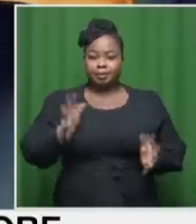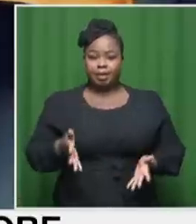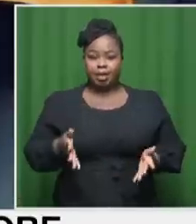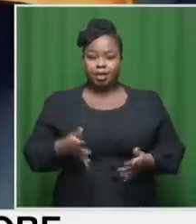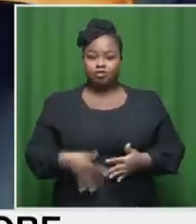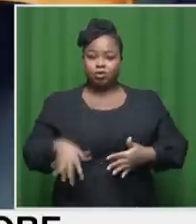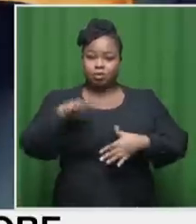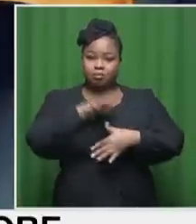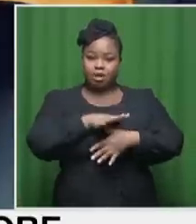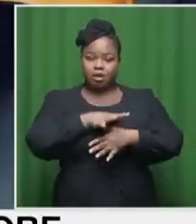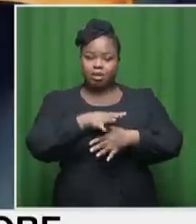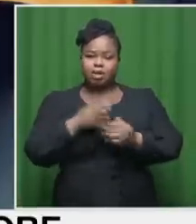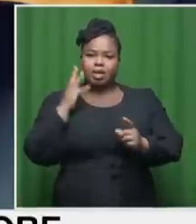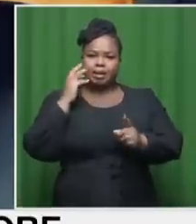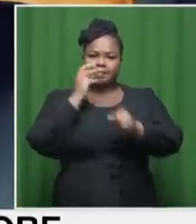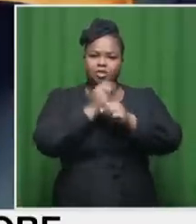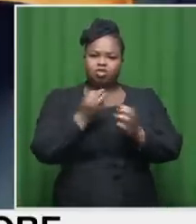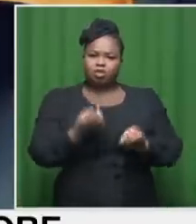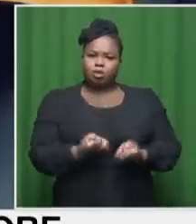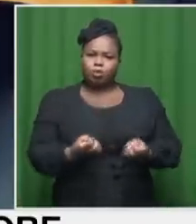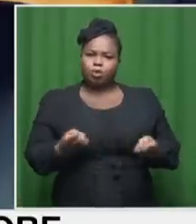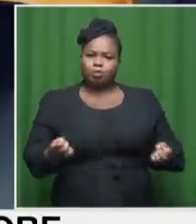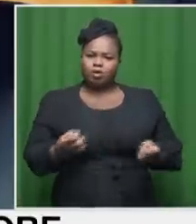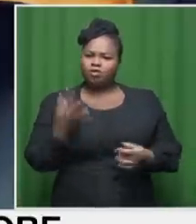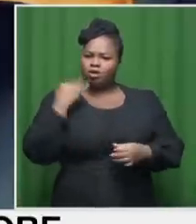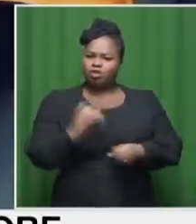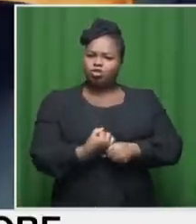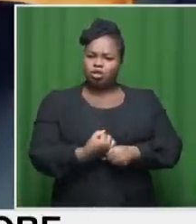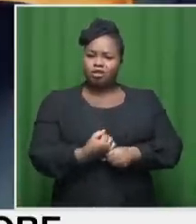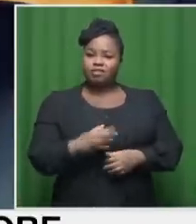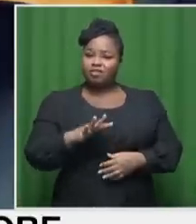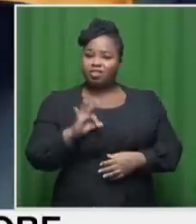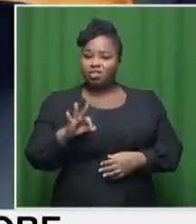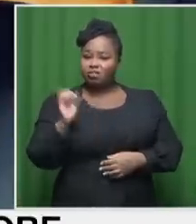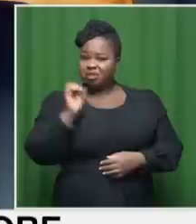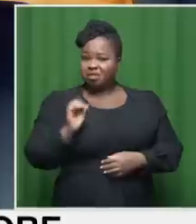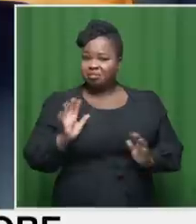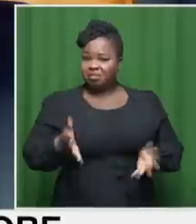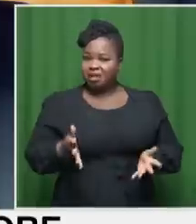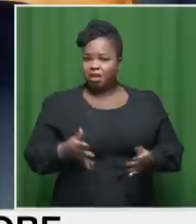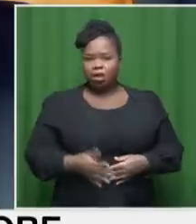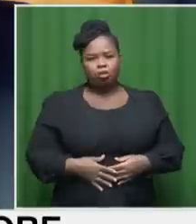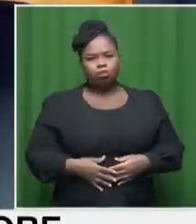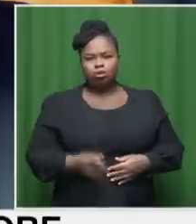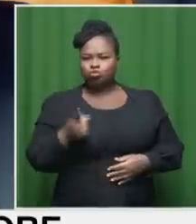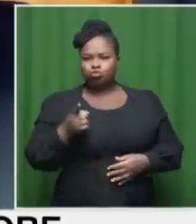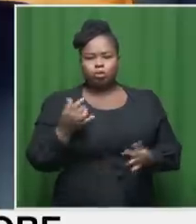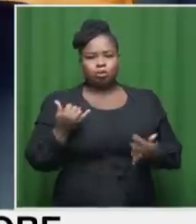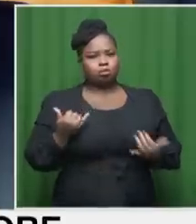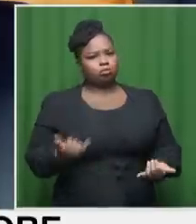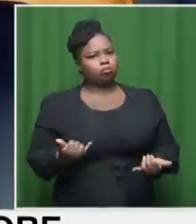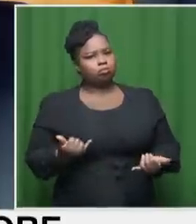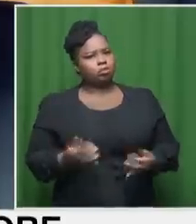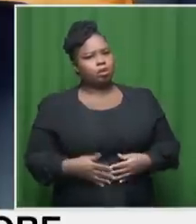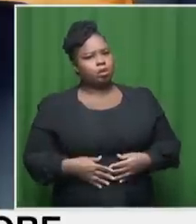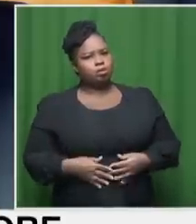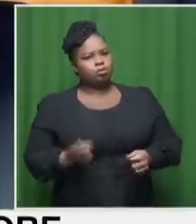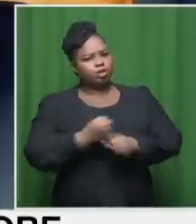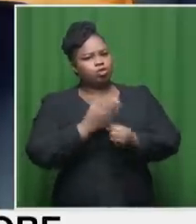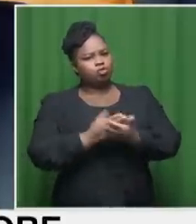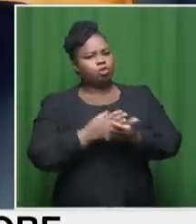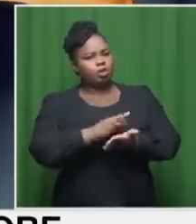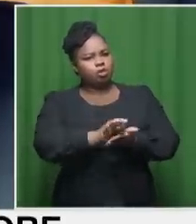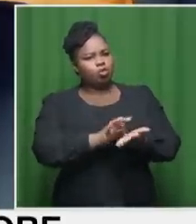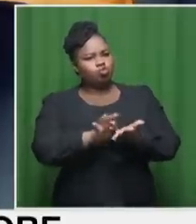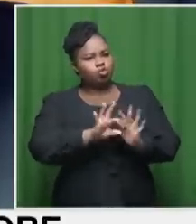the prime mission equipment orders during the past year. Is that correct? And how will you now be able to meet those